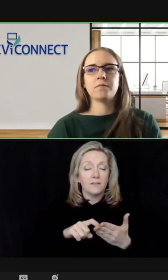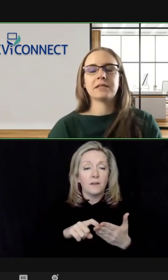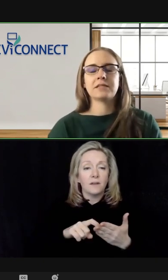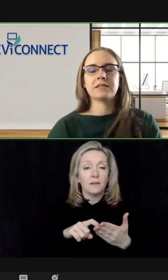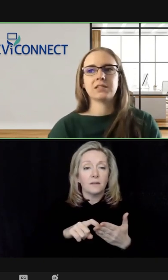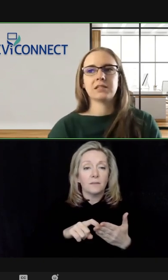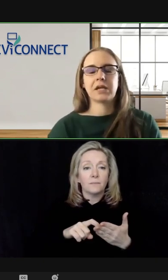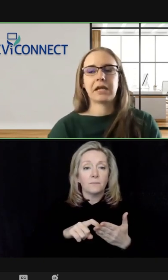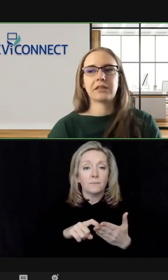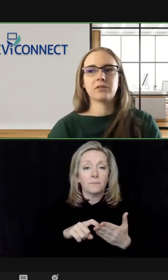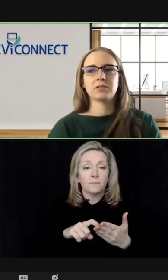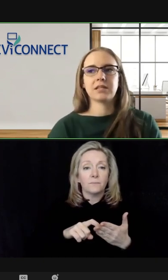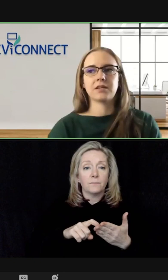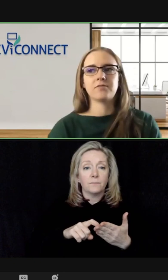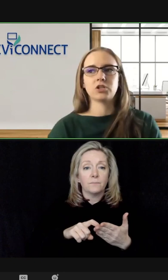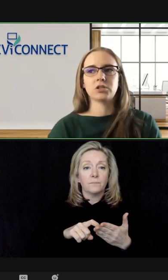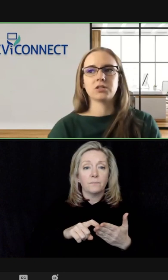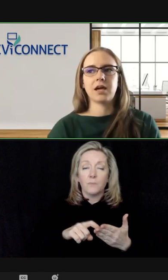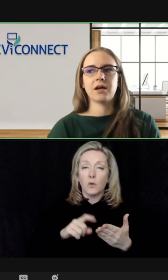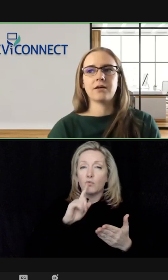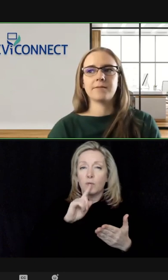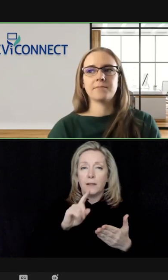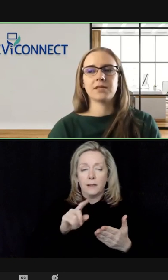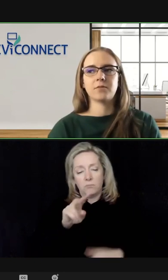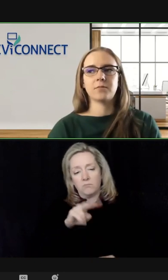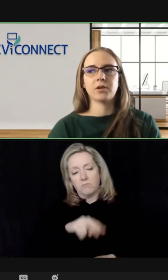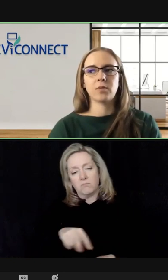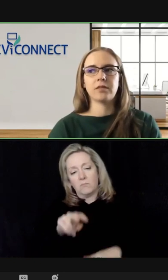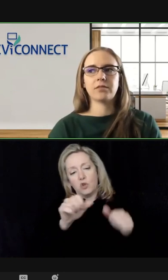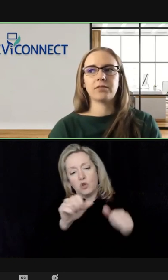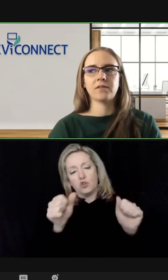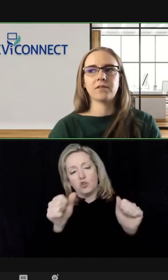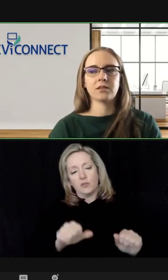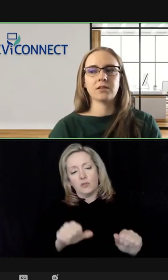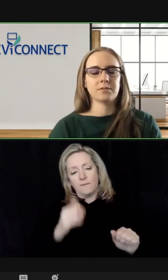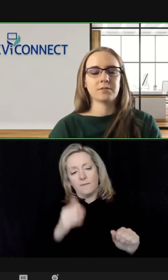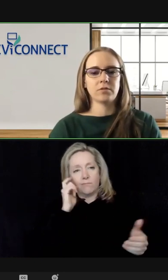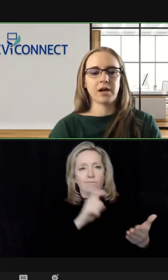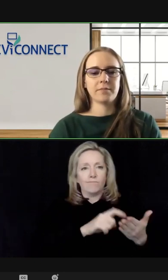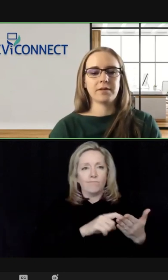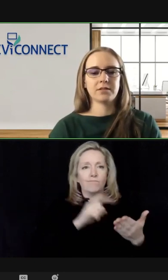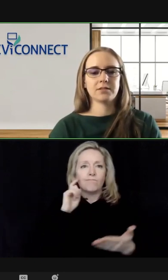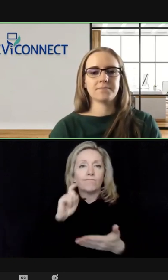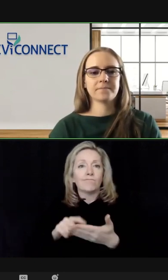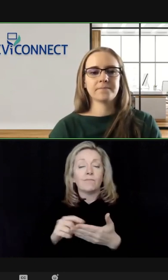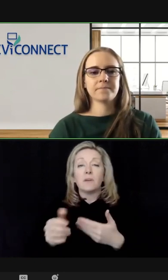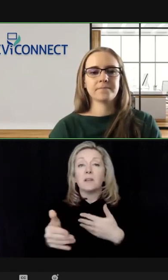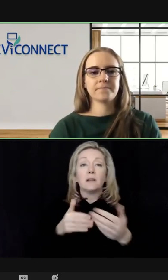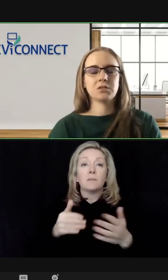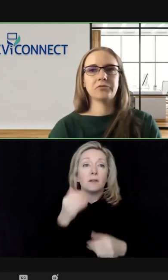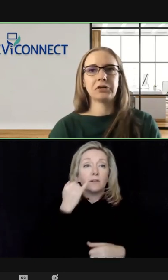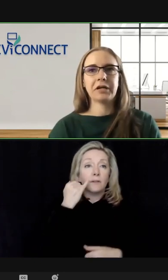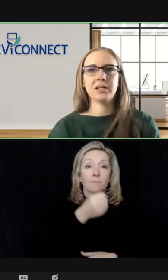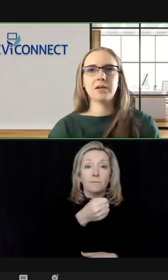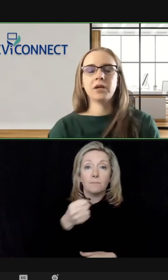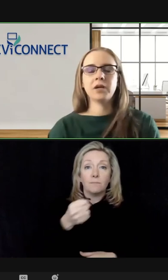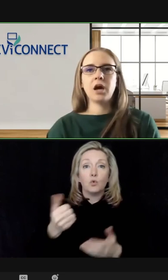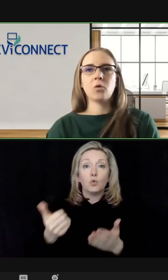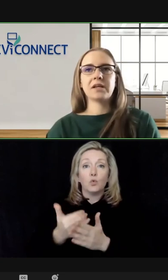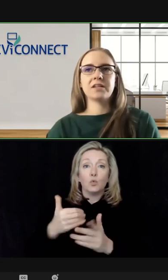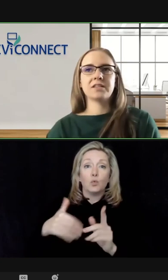or basically looking at those salient features that he's familiar with, even in some of those new environments. So